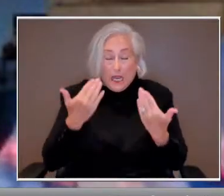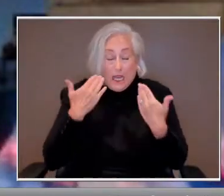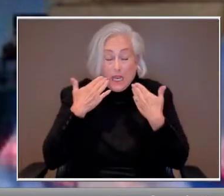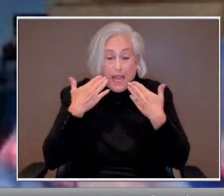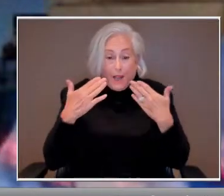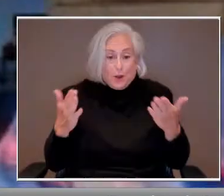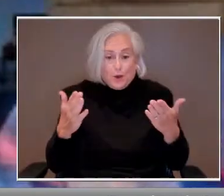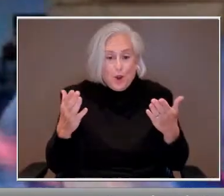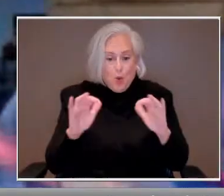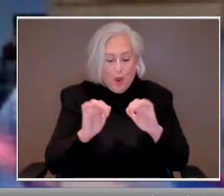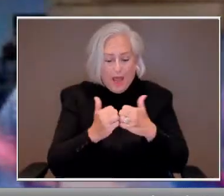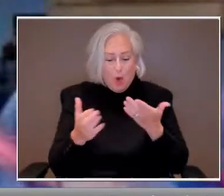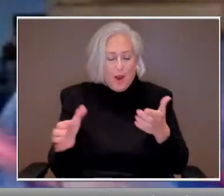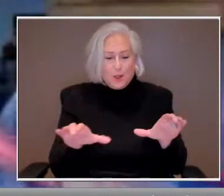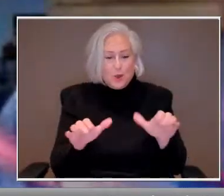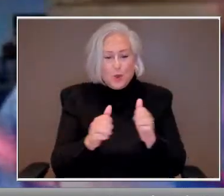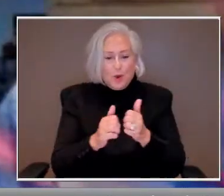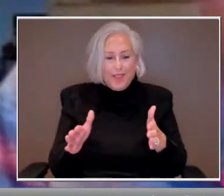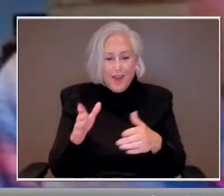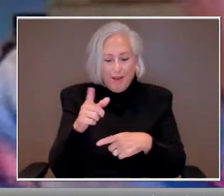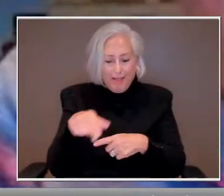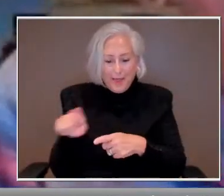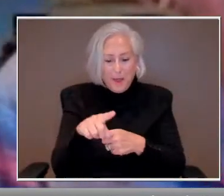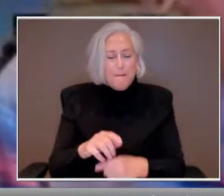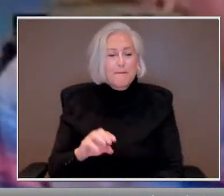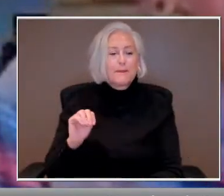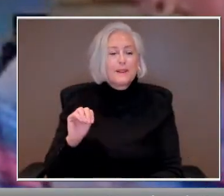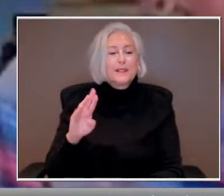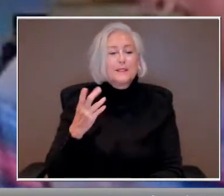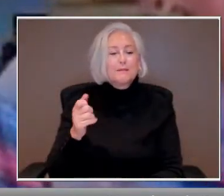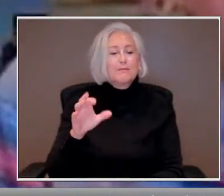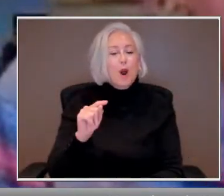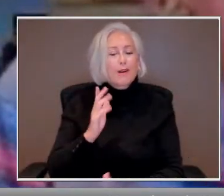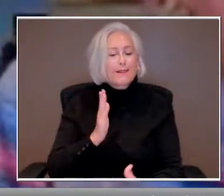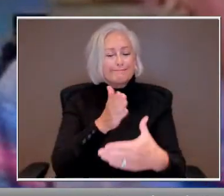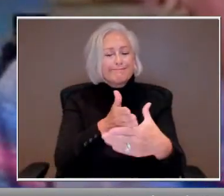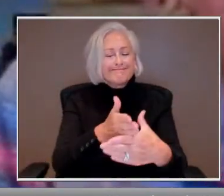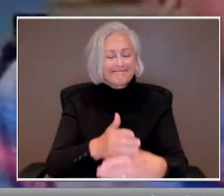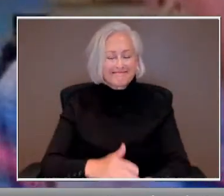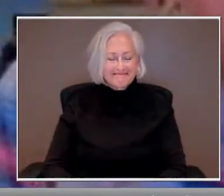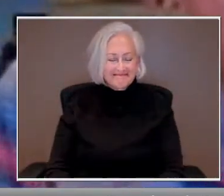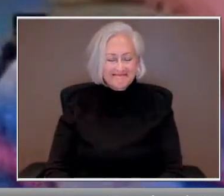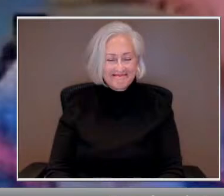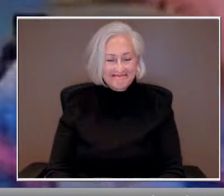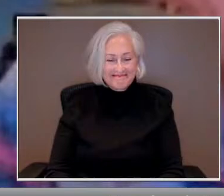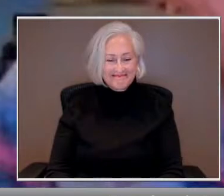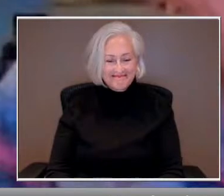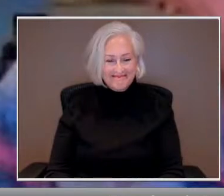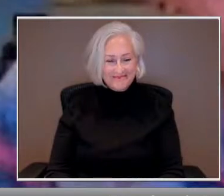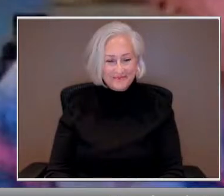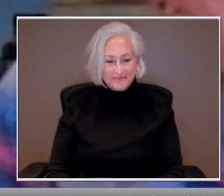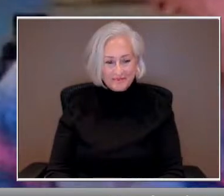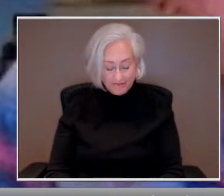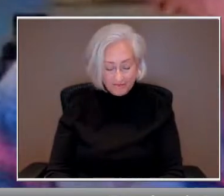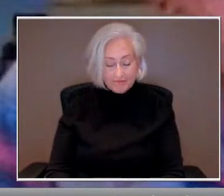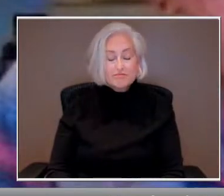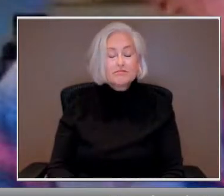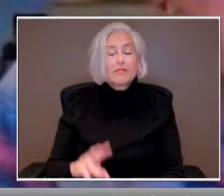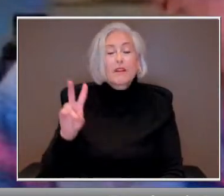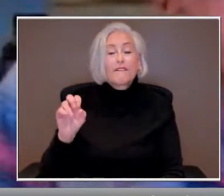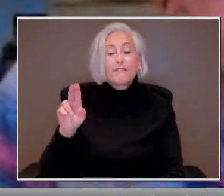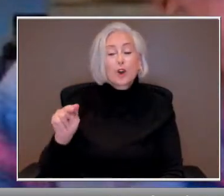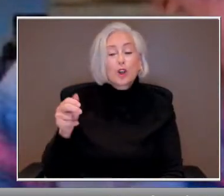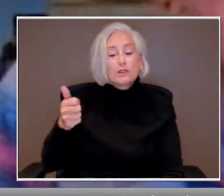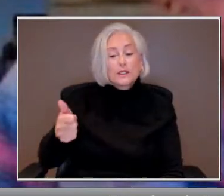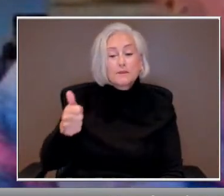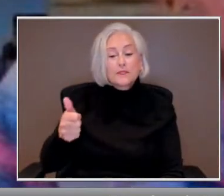have done it without it. Well, when I would like to interject and say that when he was in the ICU and it was coming